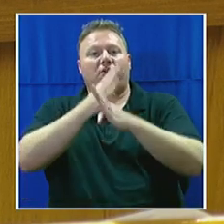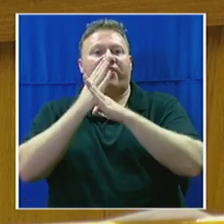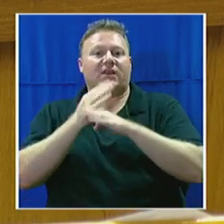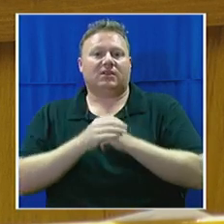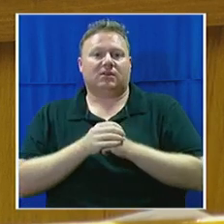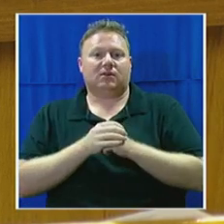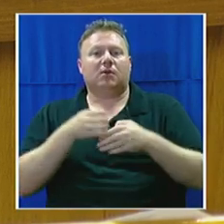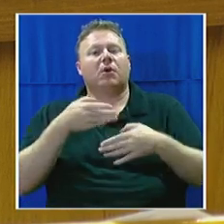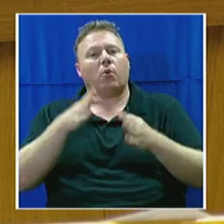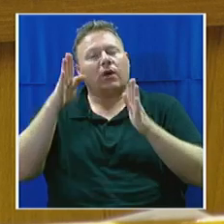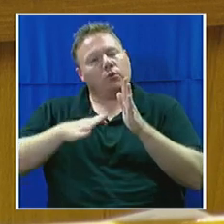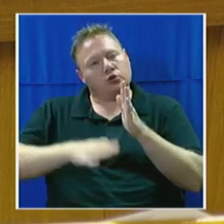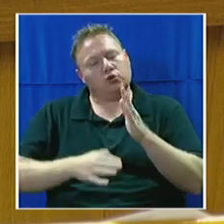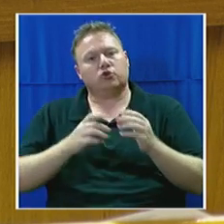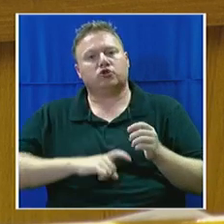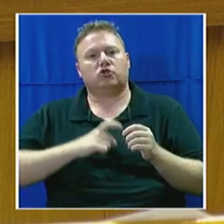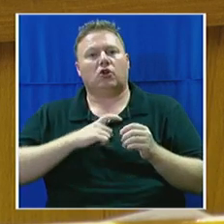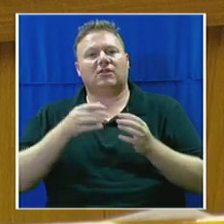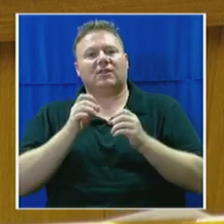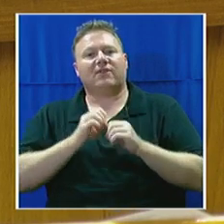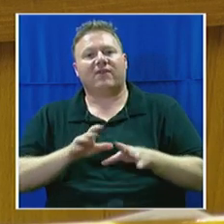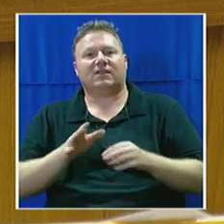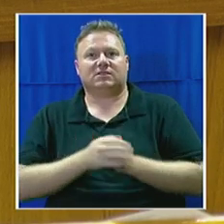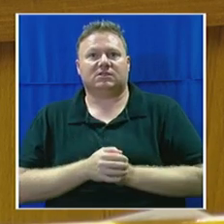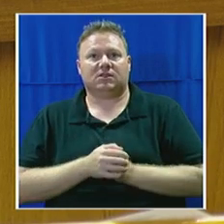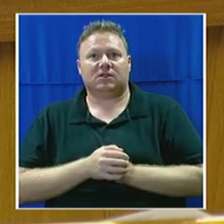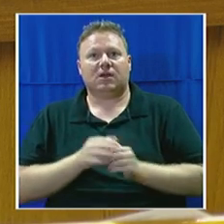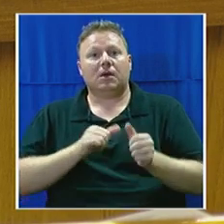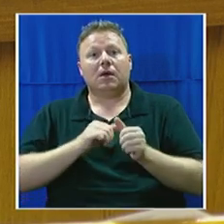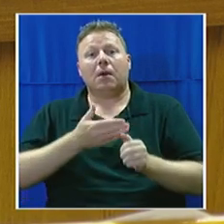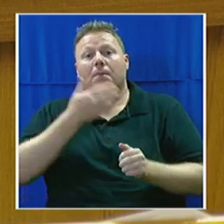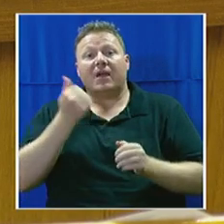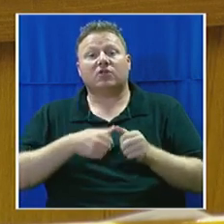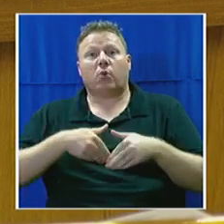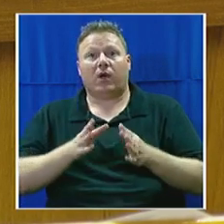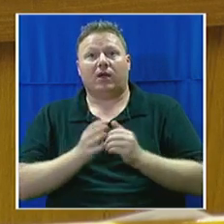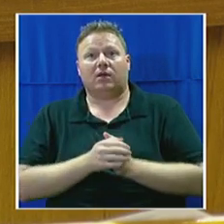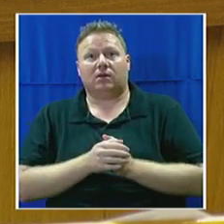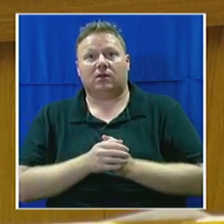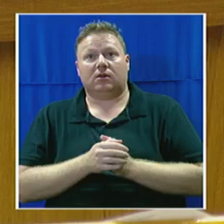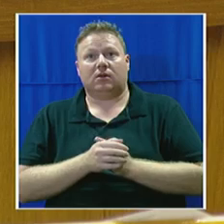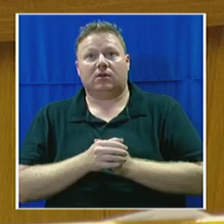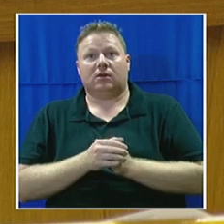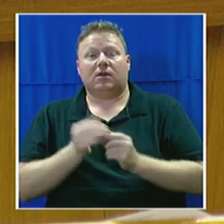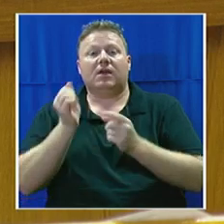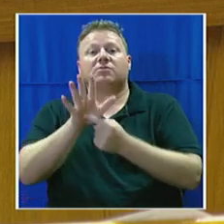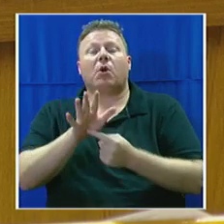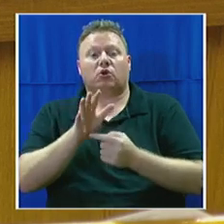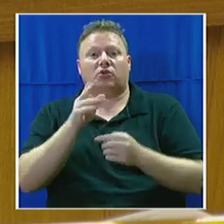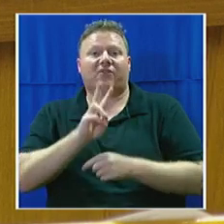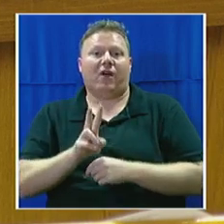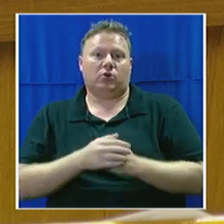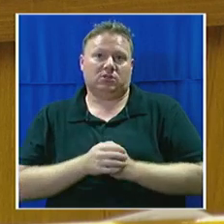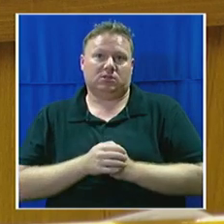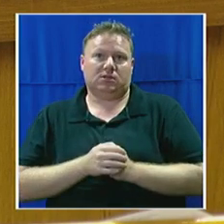there are ways to reduce your chances of becoming infected. The best way to prevent infection is to avoid being exposed to the virus. Our